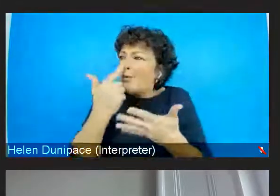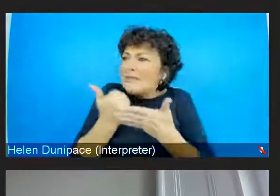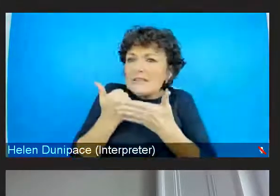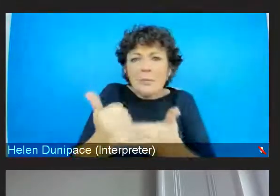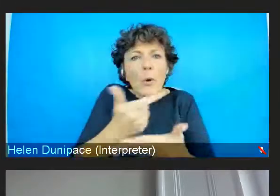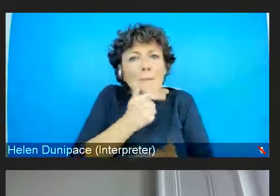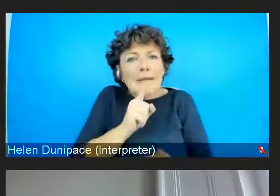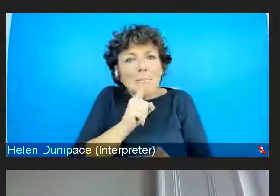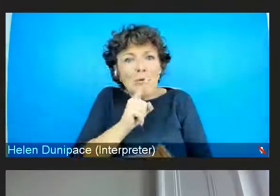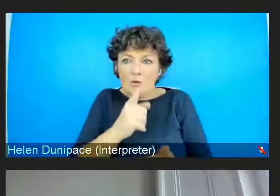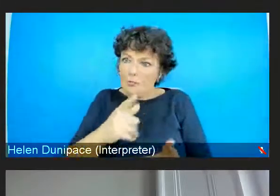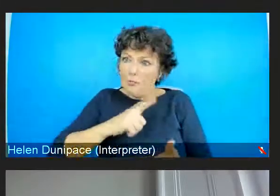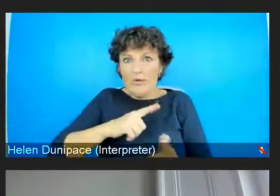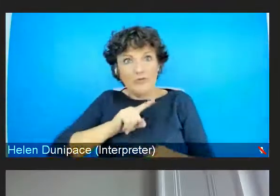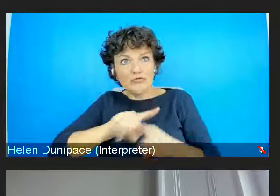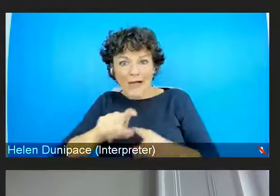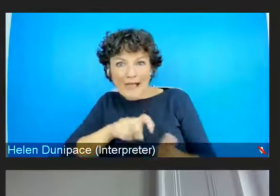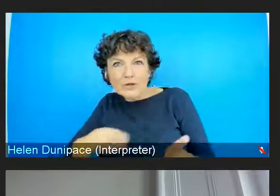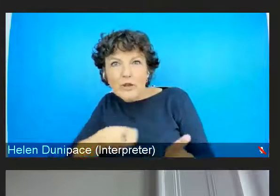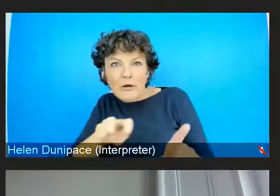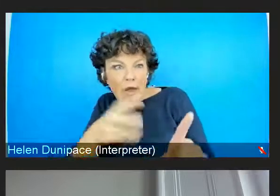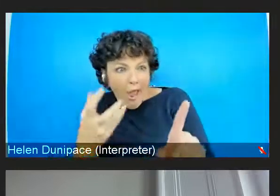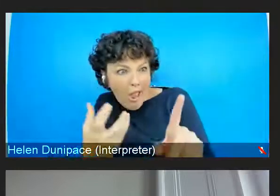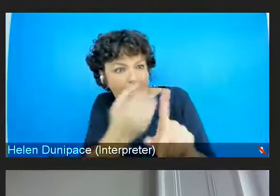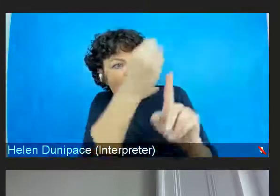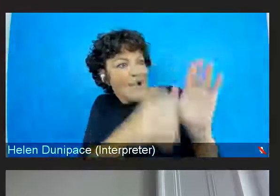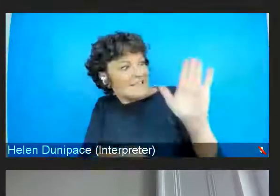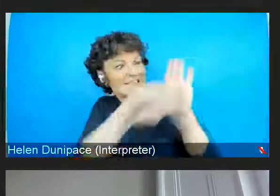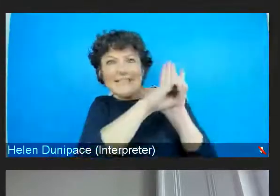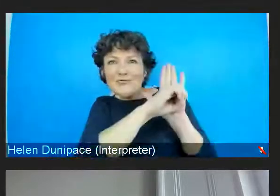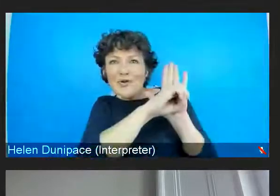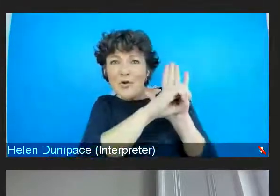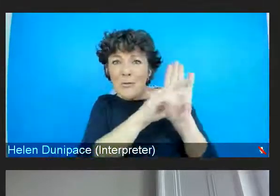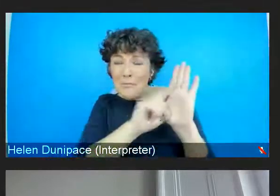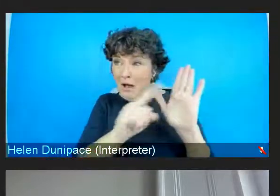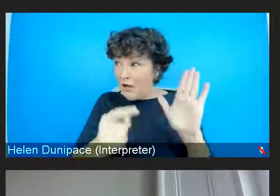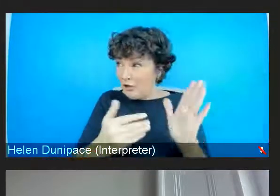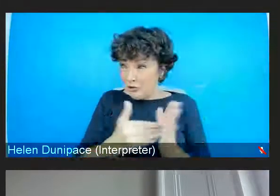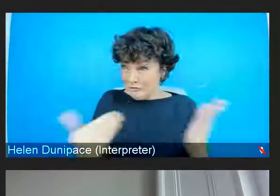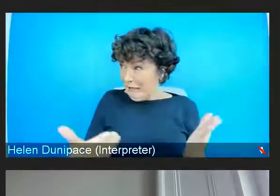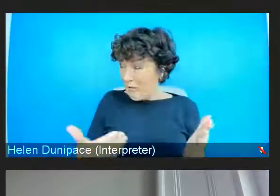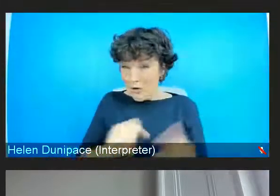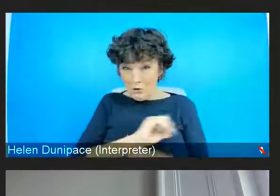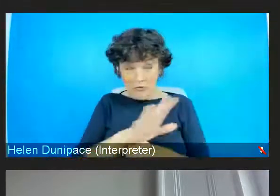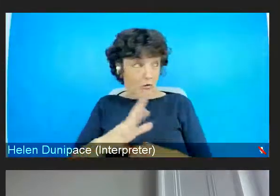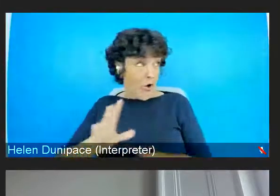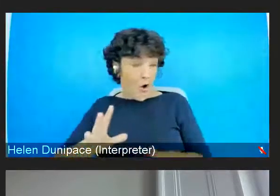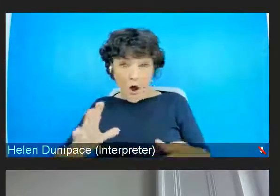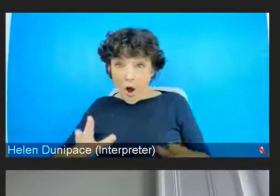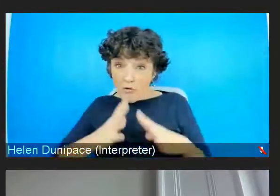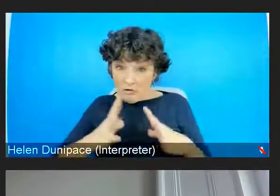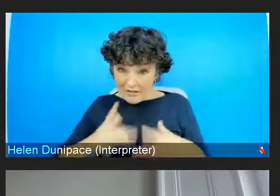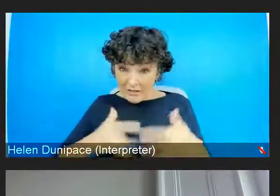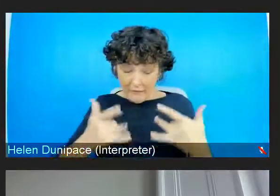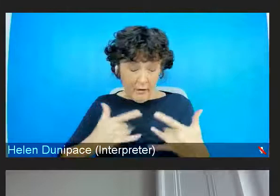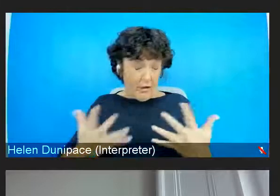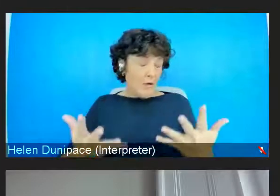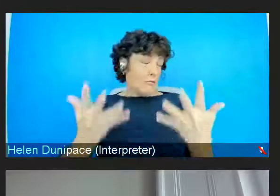in the net zero journey when at the moment they're kind of overburdened by the impact of the pandemic?